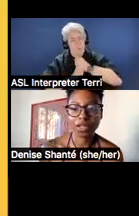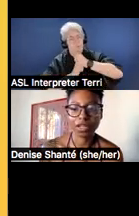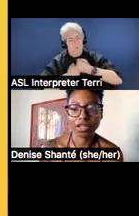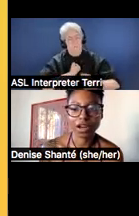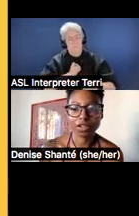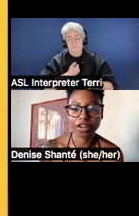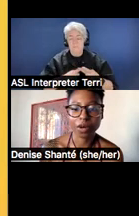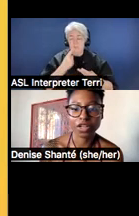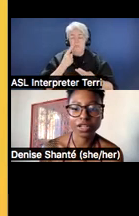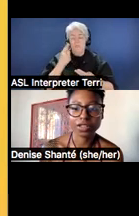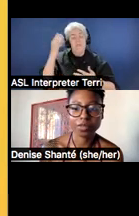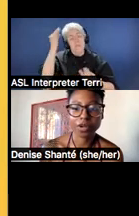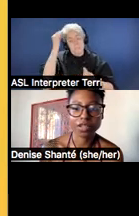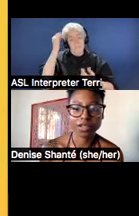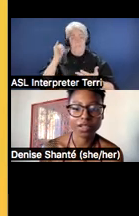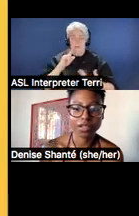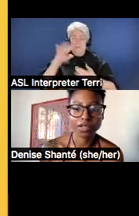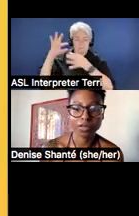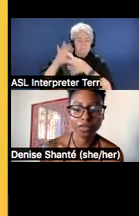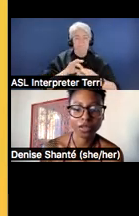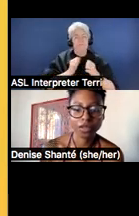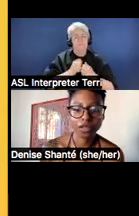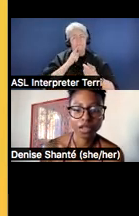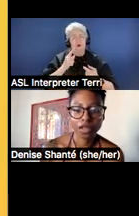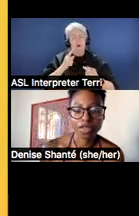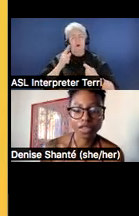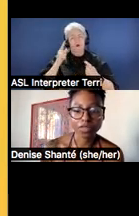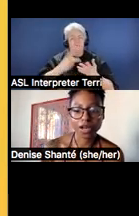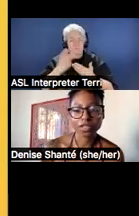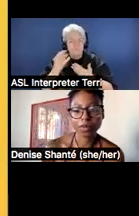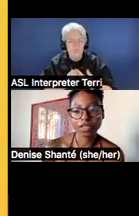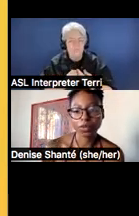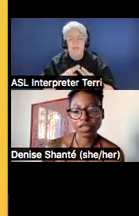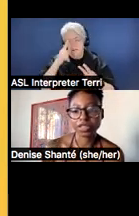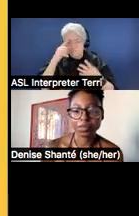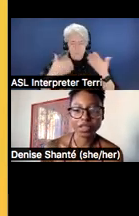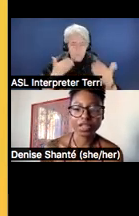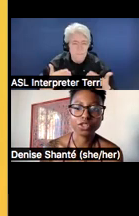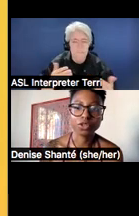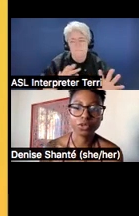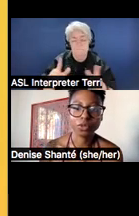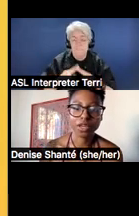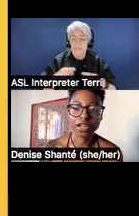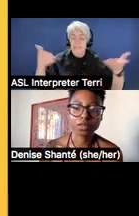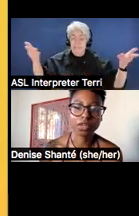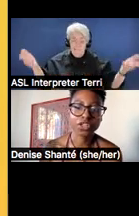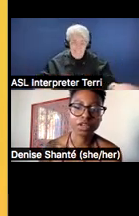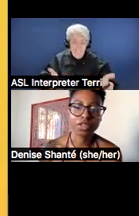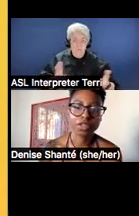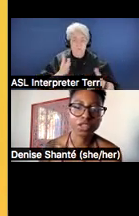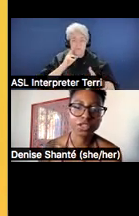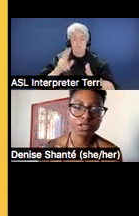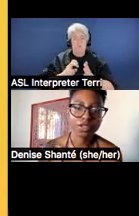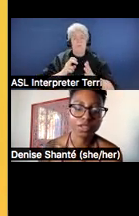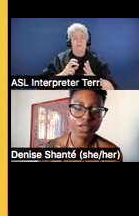ways of being into our creative projects and processes? In this practice space, we're going to deepen into an exploration